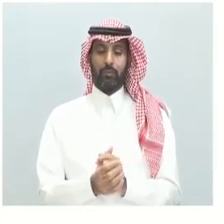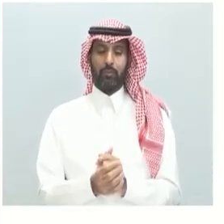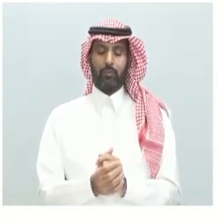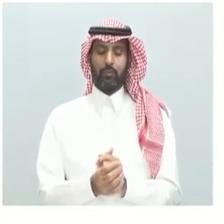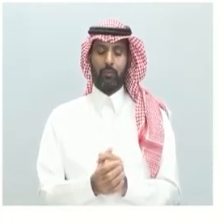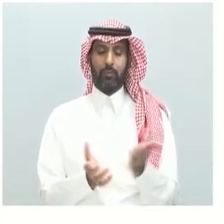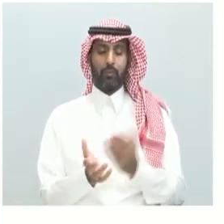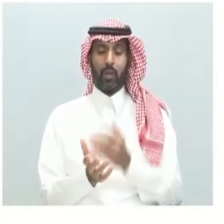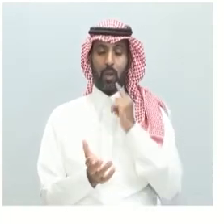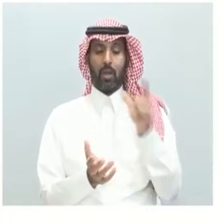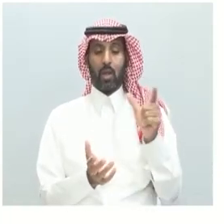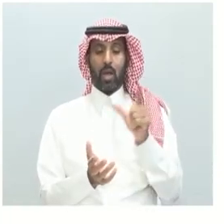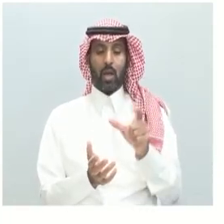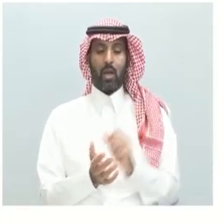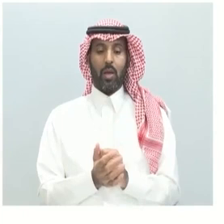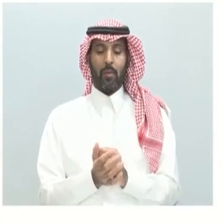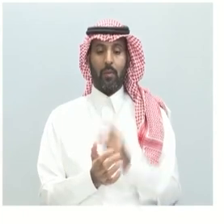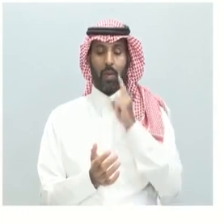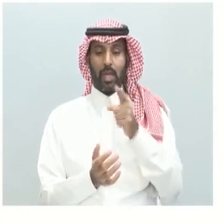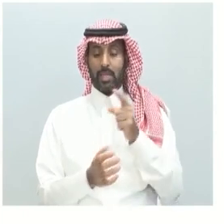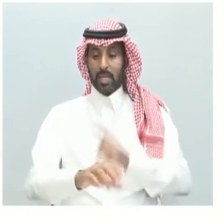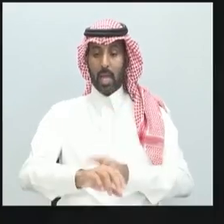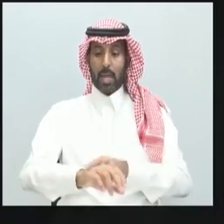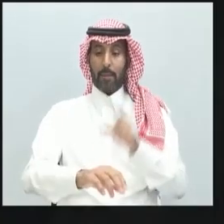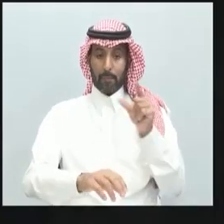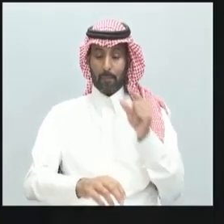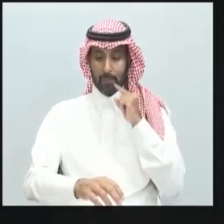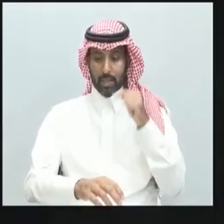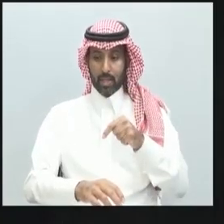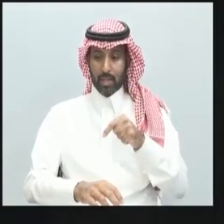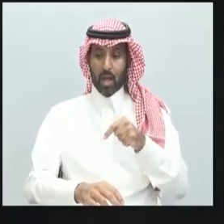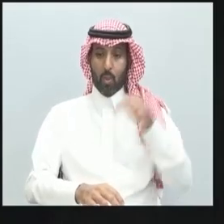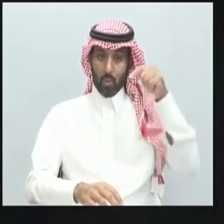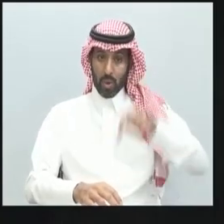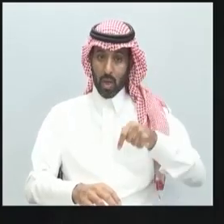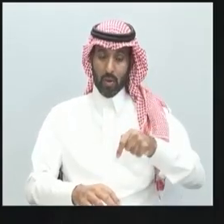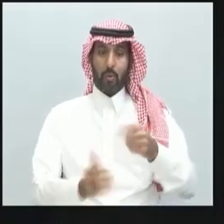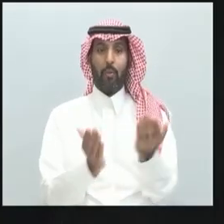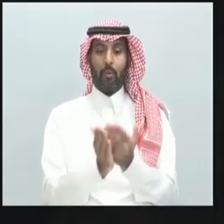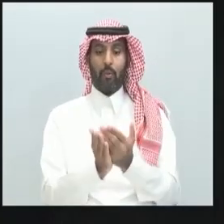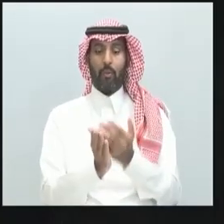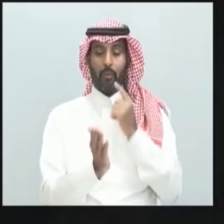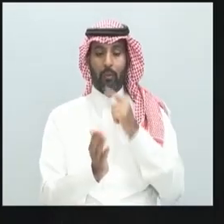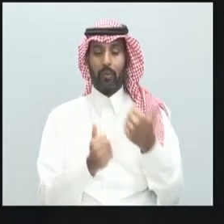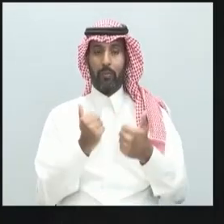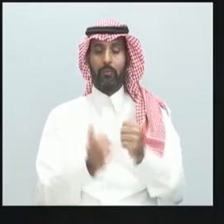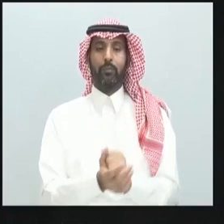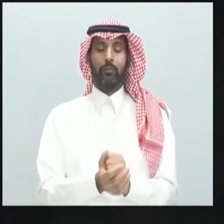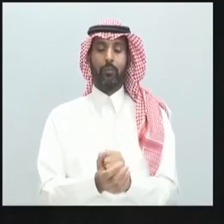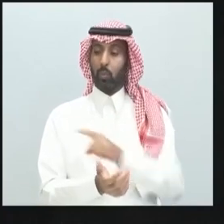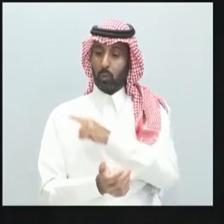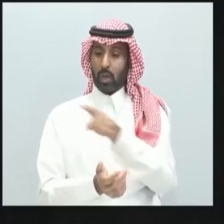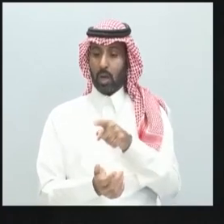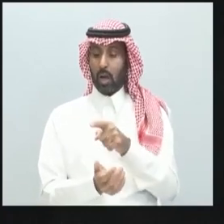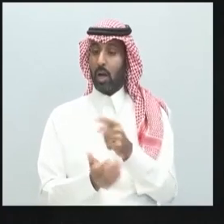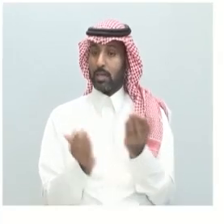examinations. So the word currently here is a time expression, means now. Currently means now. We are